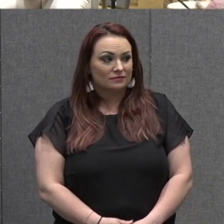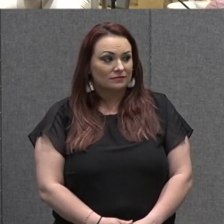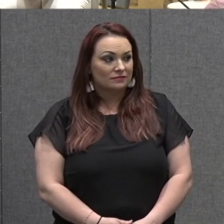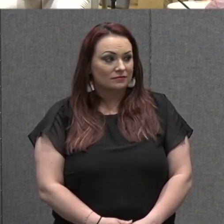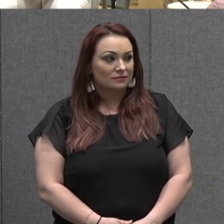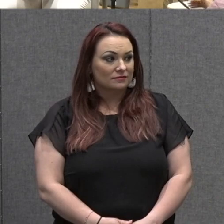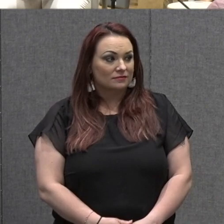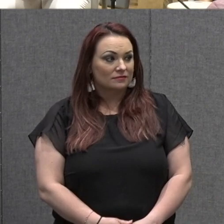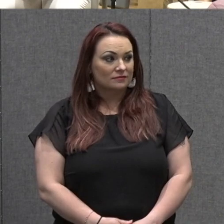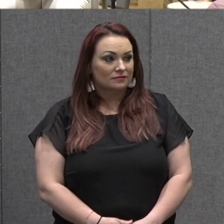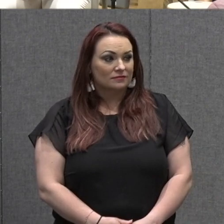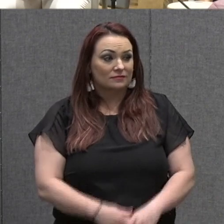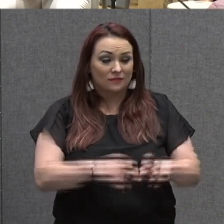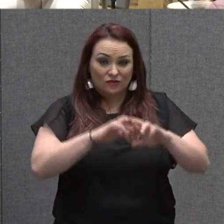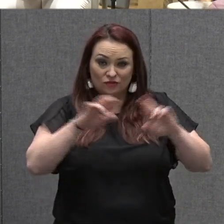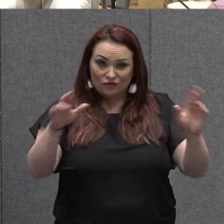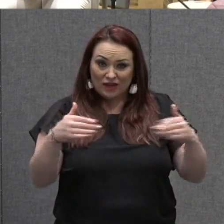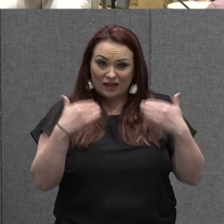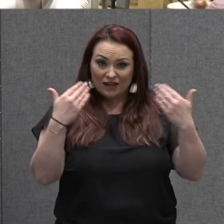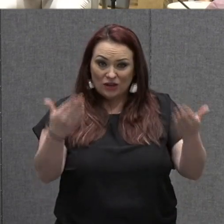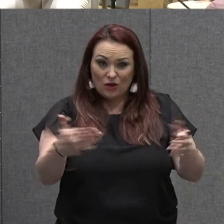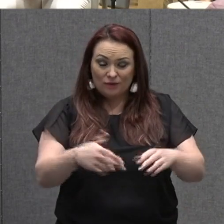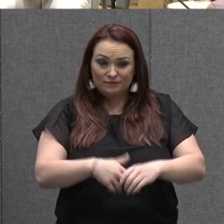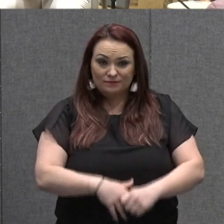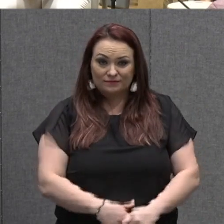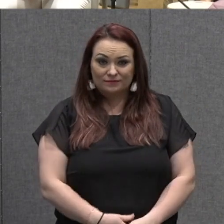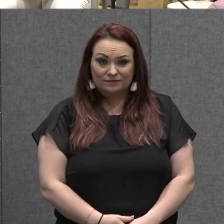One, two, ready, go.